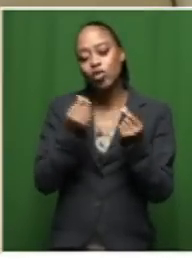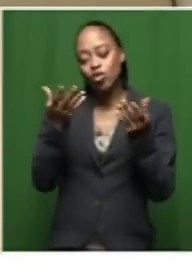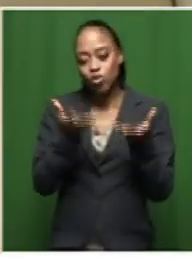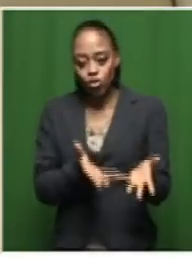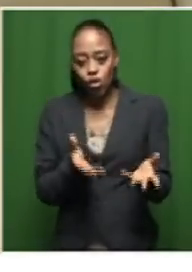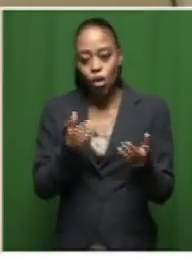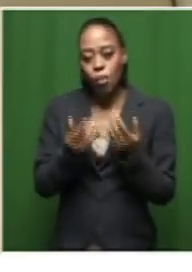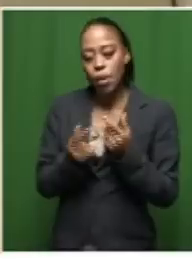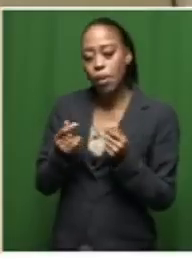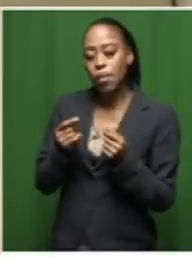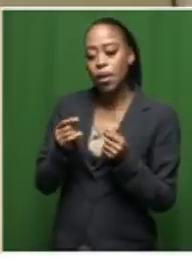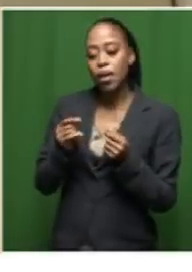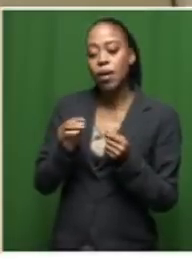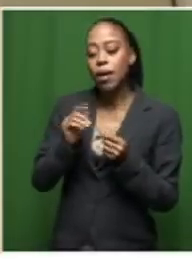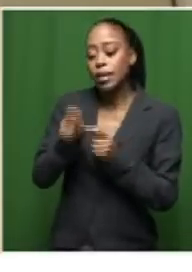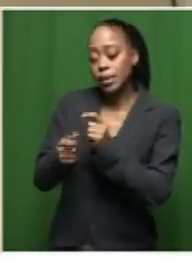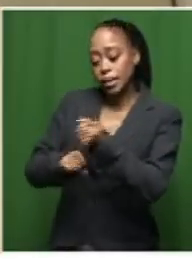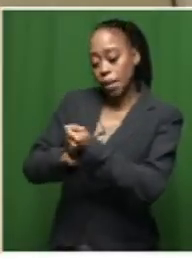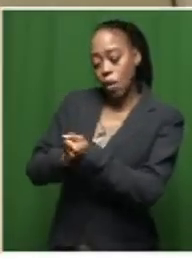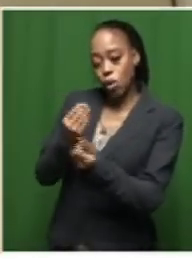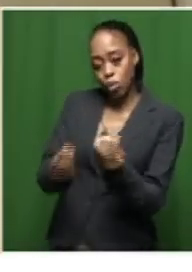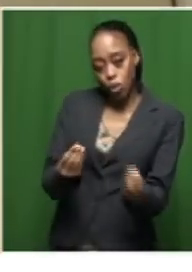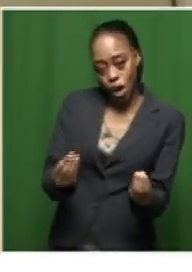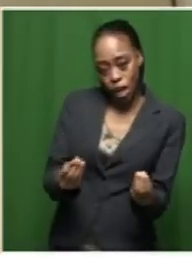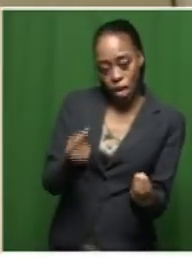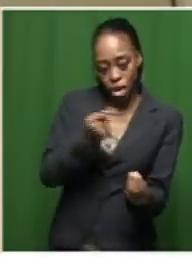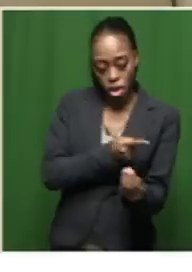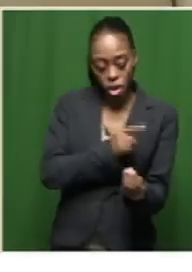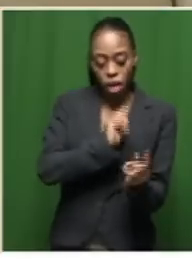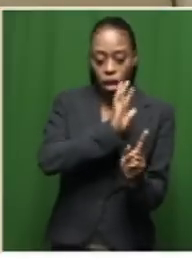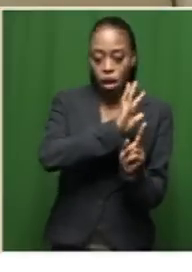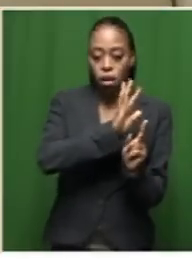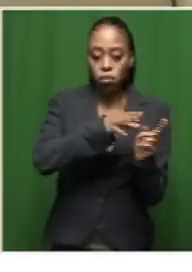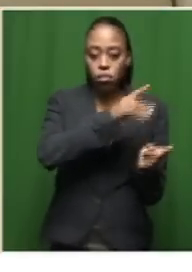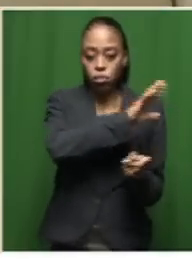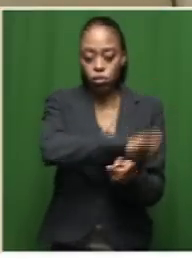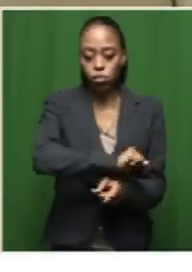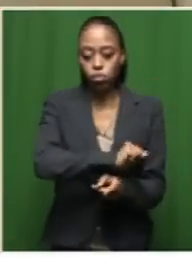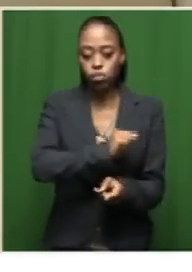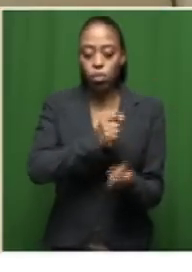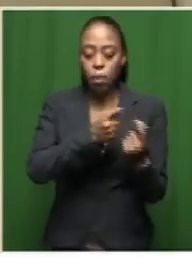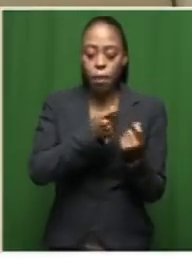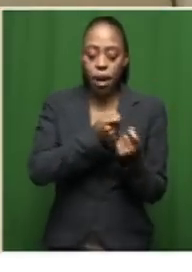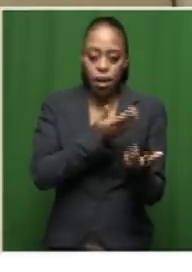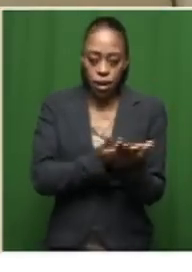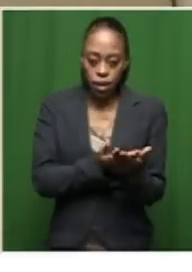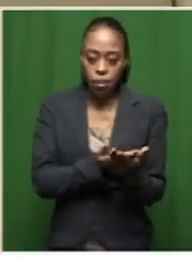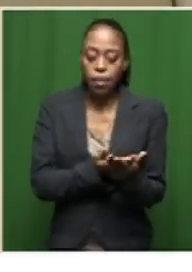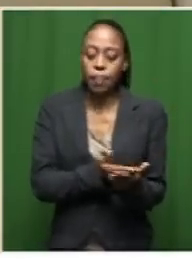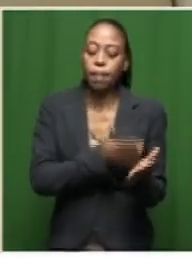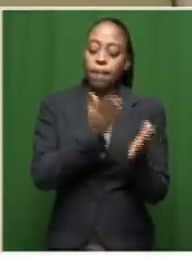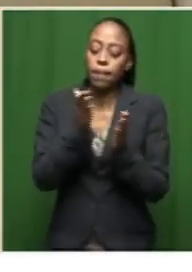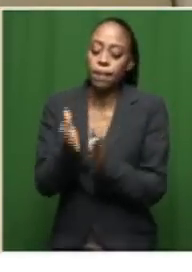there is a maintenance order against you, that maintenance order can be enforced against your pension fund